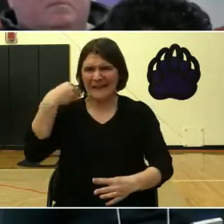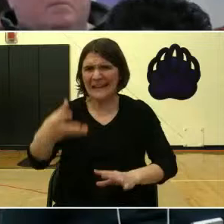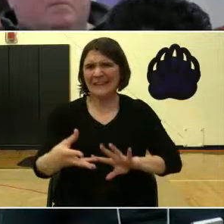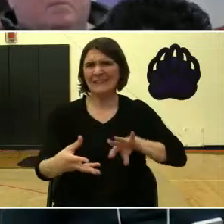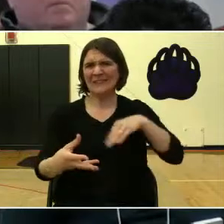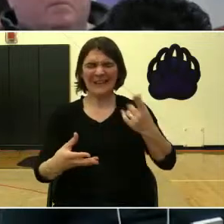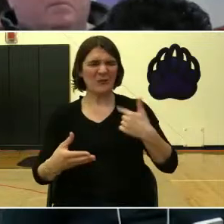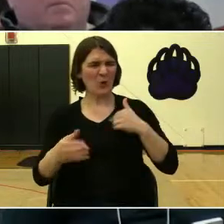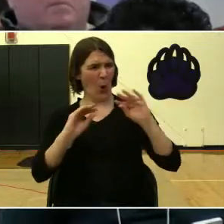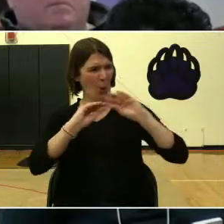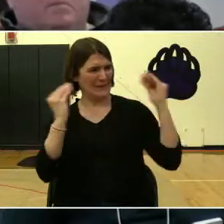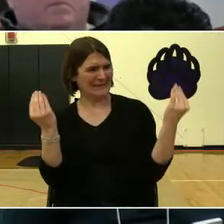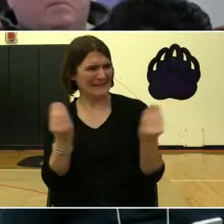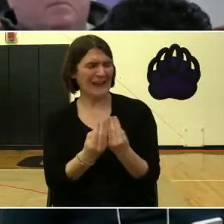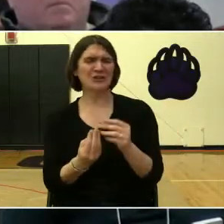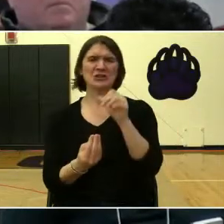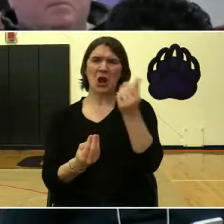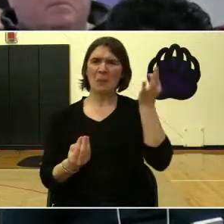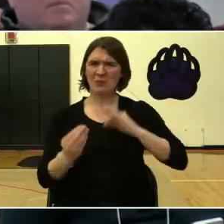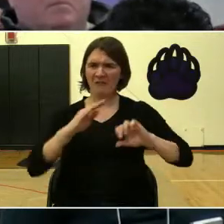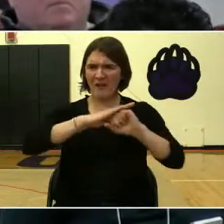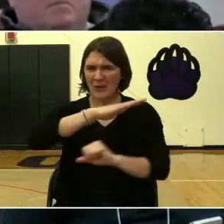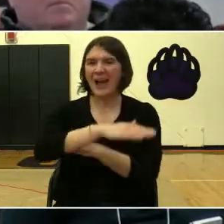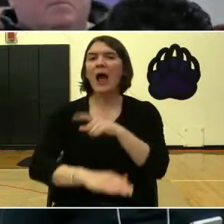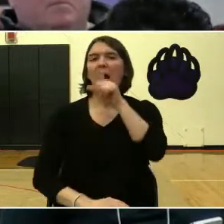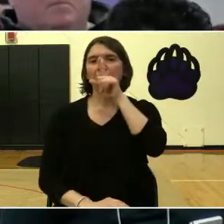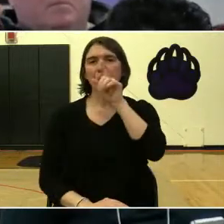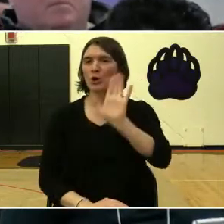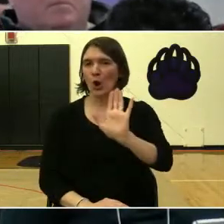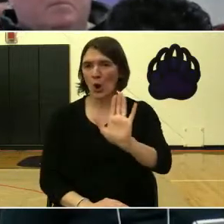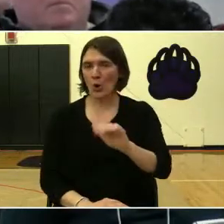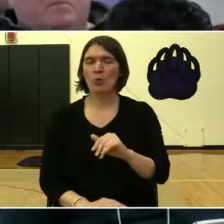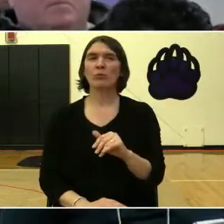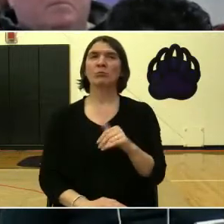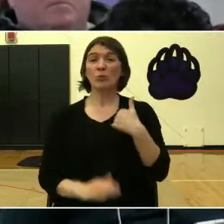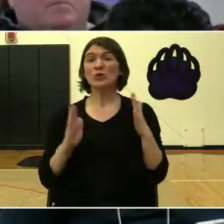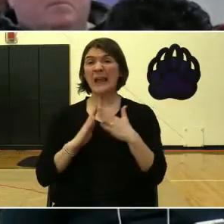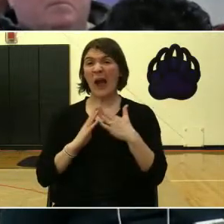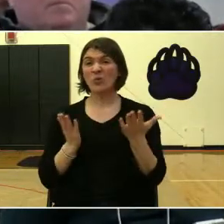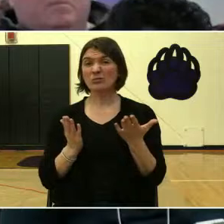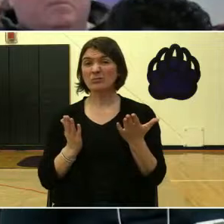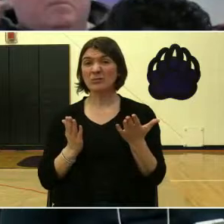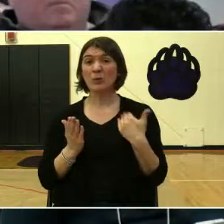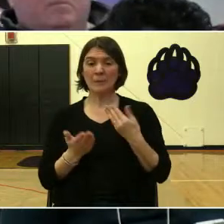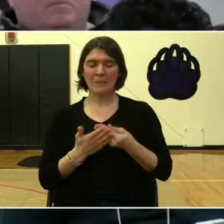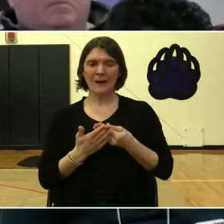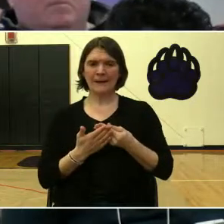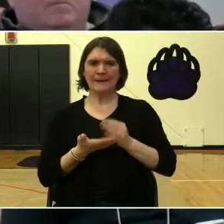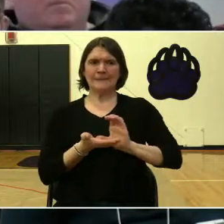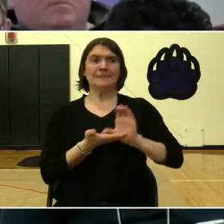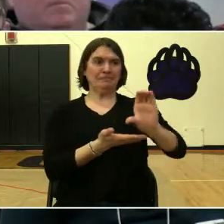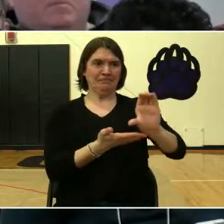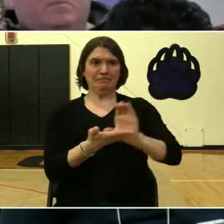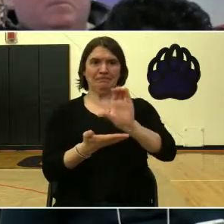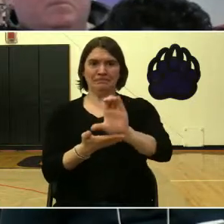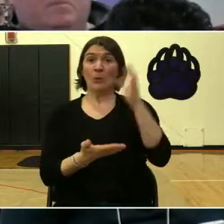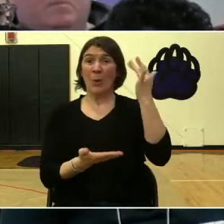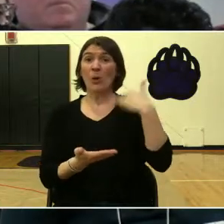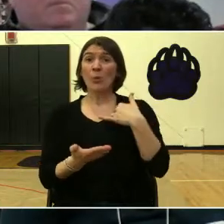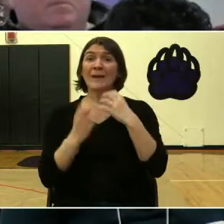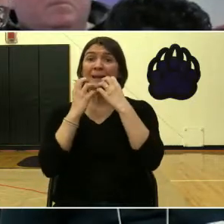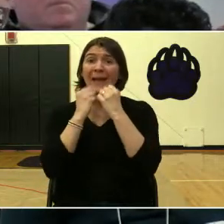organization we put this money towards these uses because we